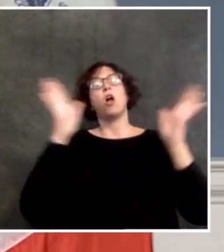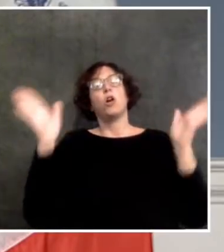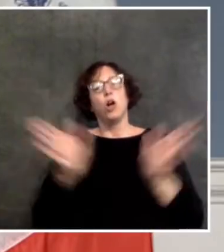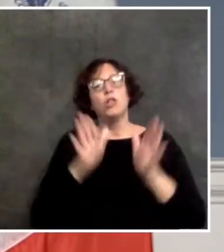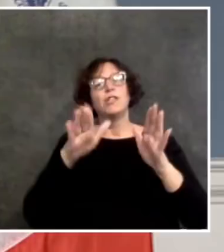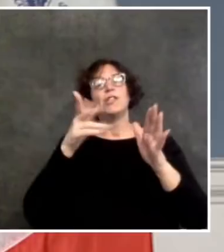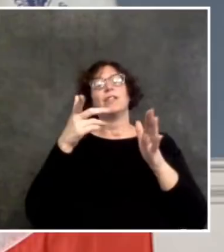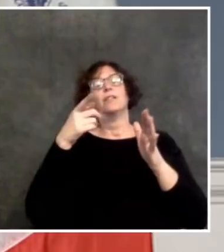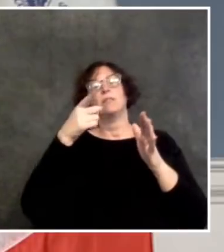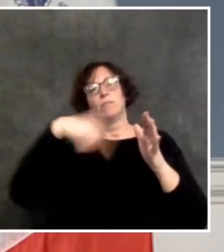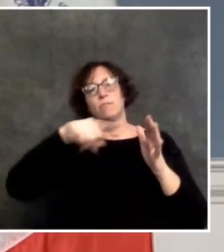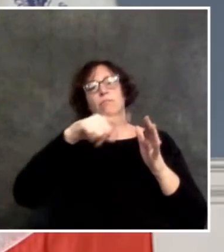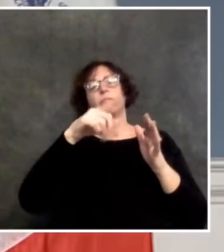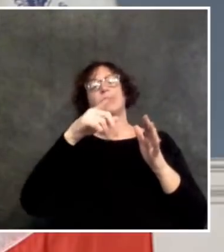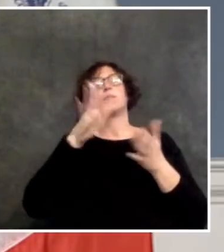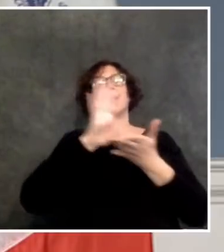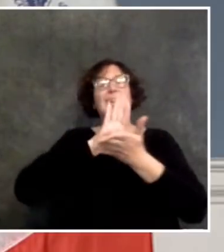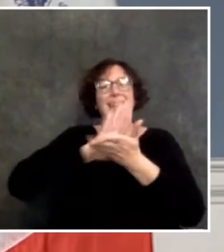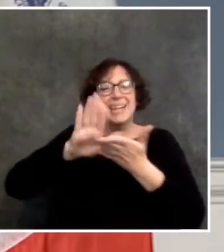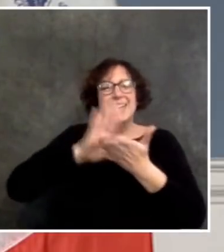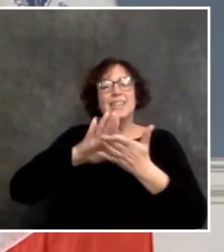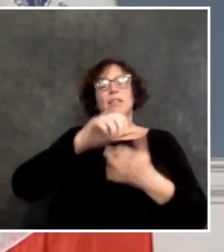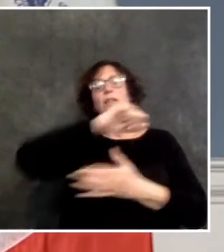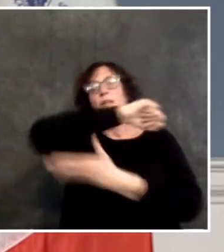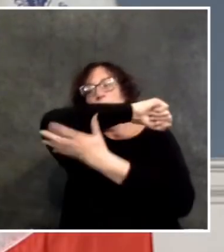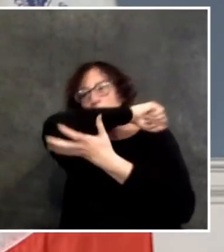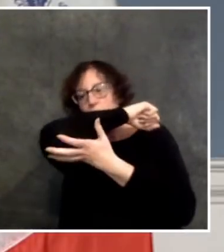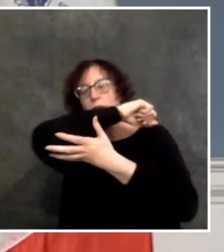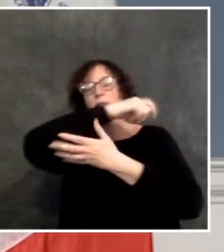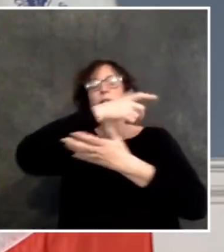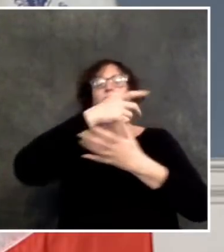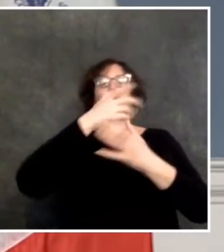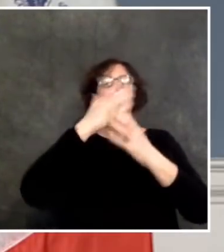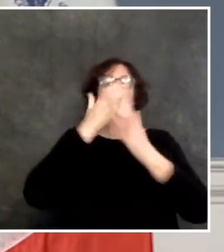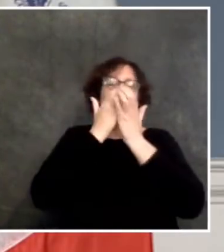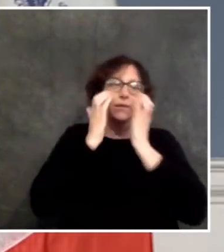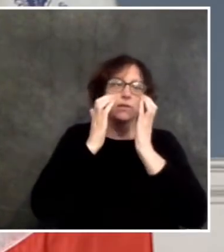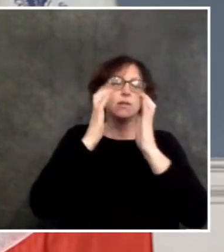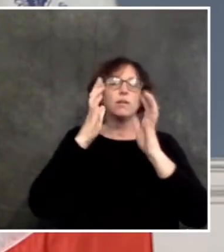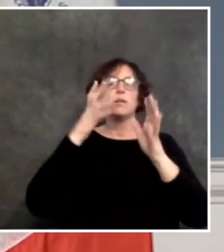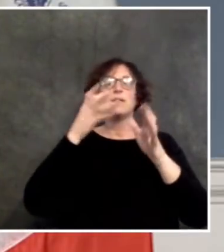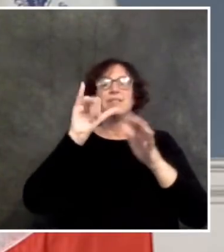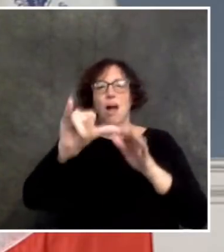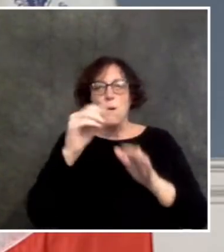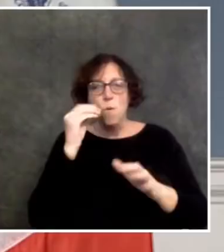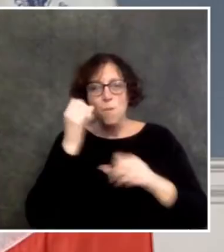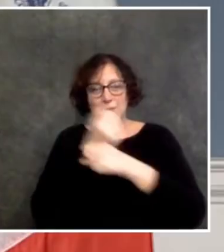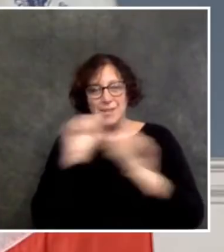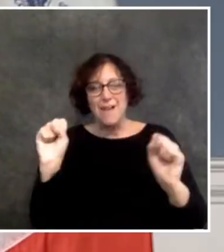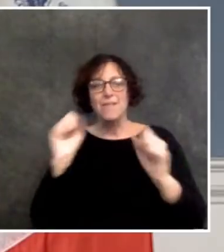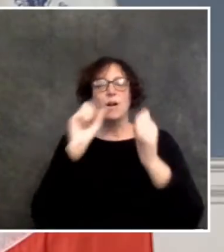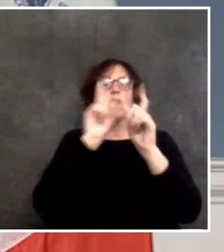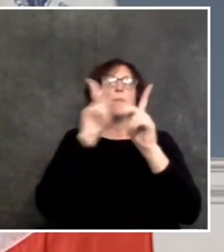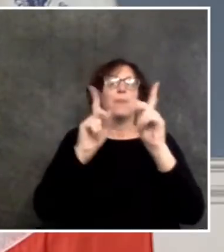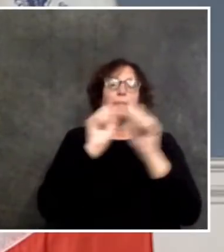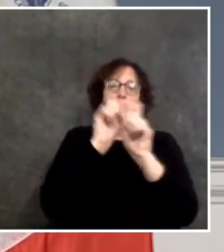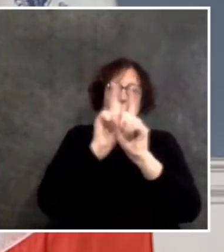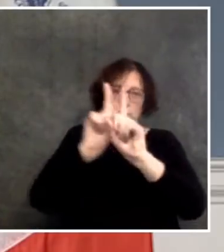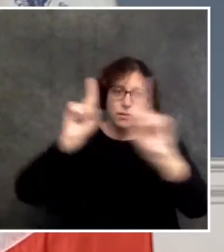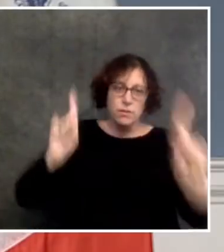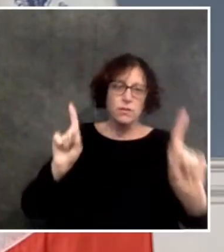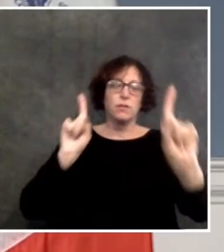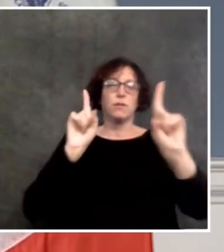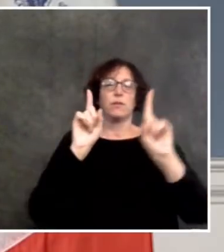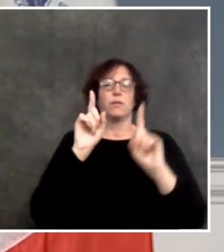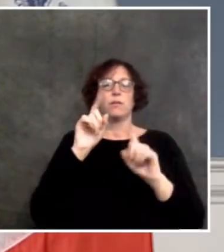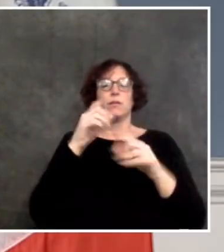talked about, the shelter in place, the social distancing. Those are still the most powerful elements of the strategy.